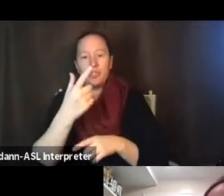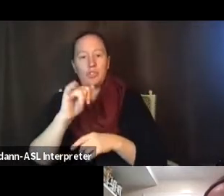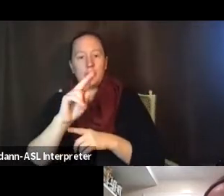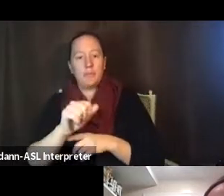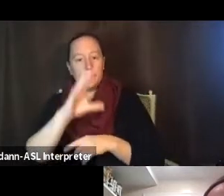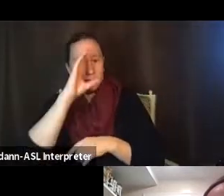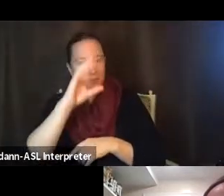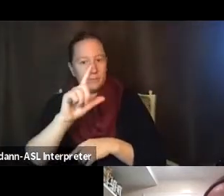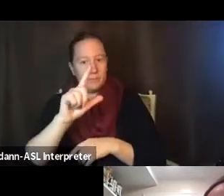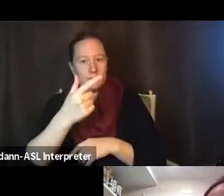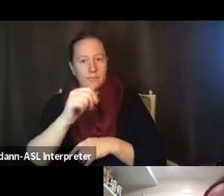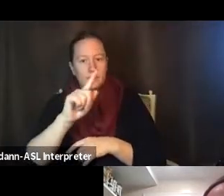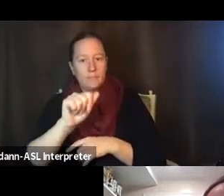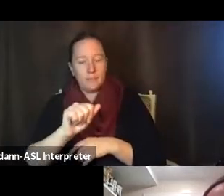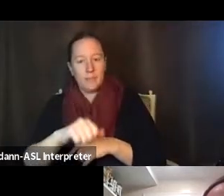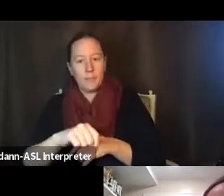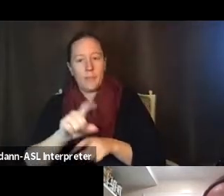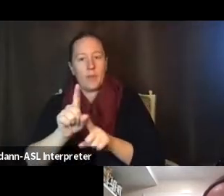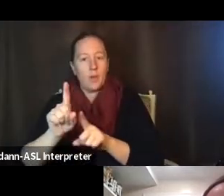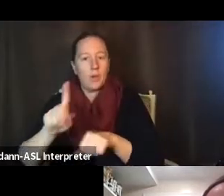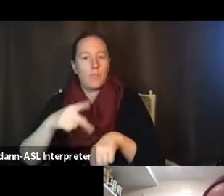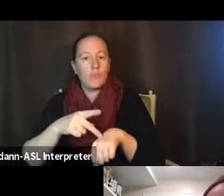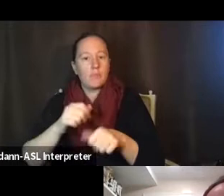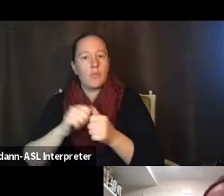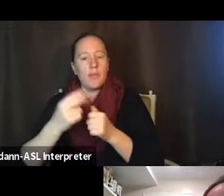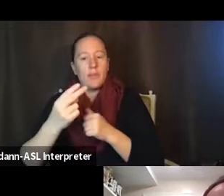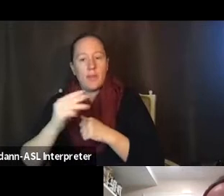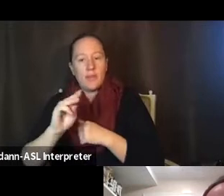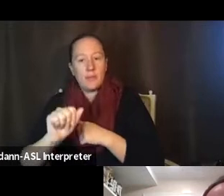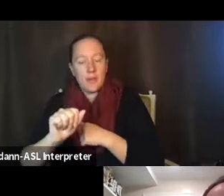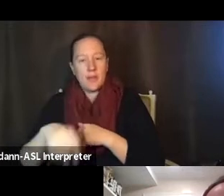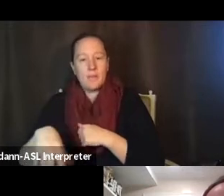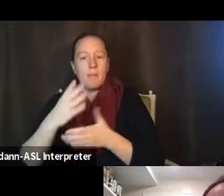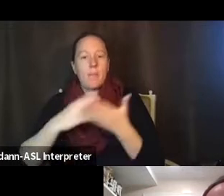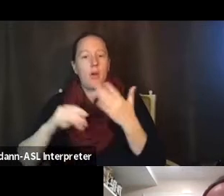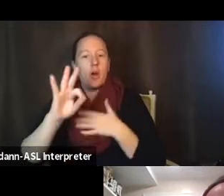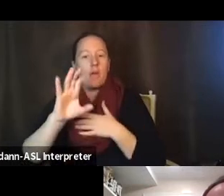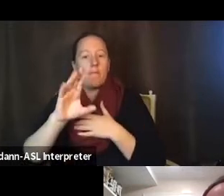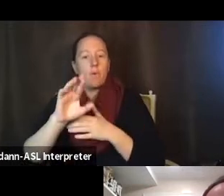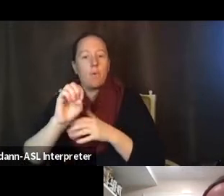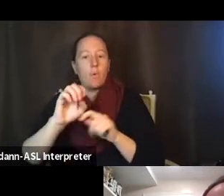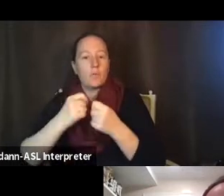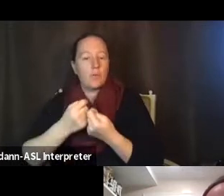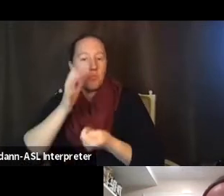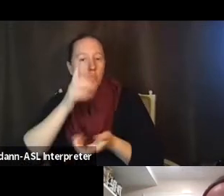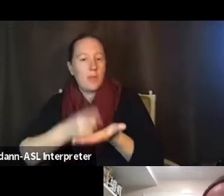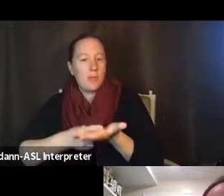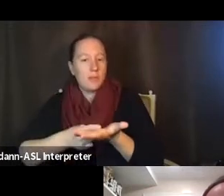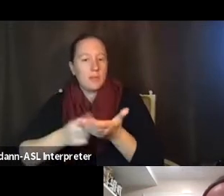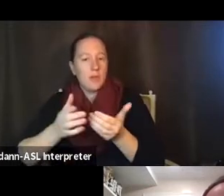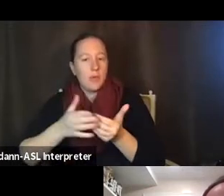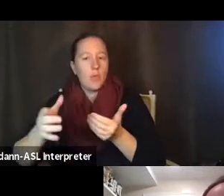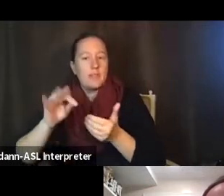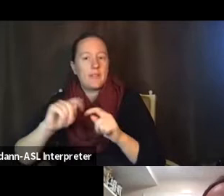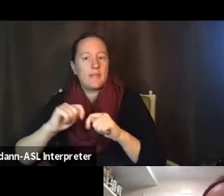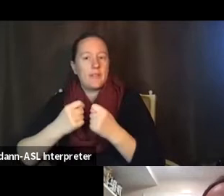Hi, everyone. I'm Gina Lasky and also a principal with HMA and part of the core team. And we'll talk a little bit about the rest of our team